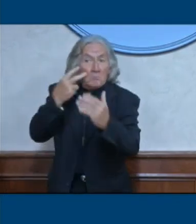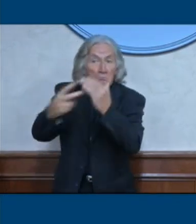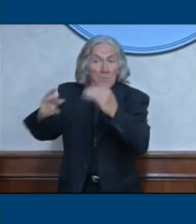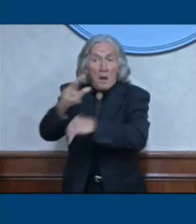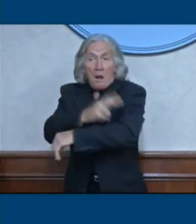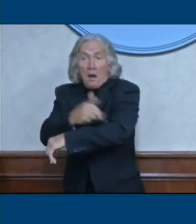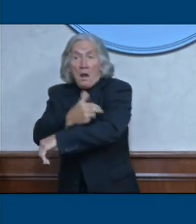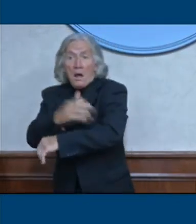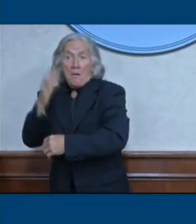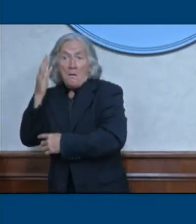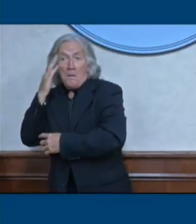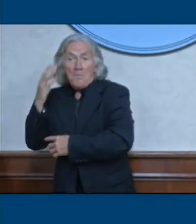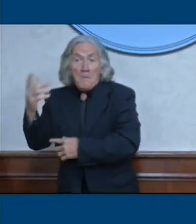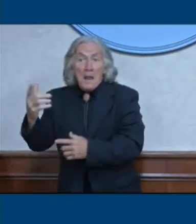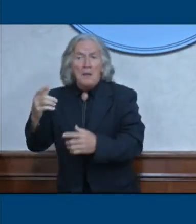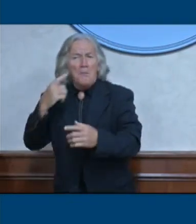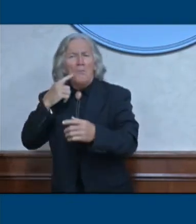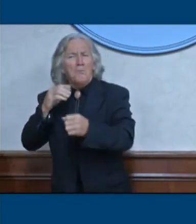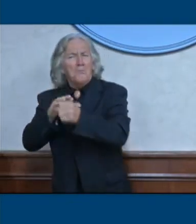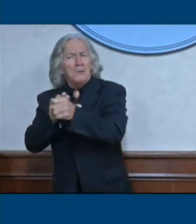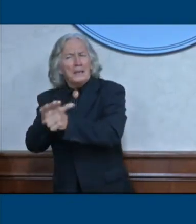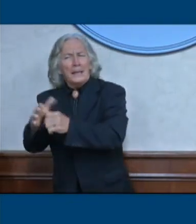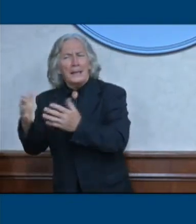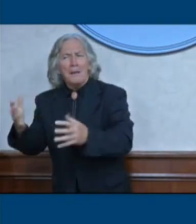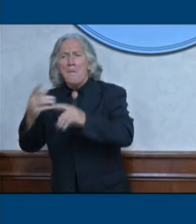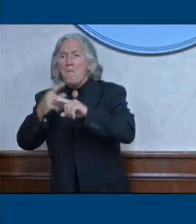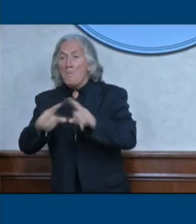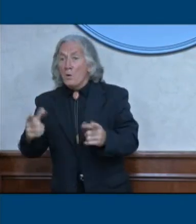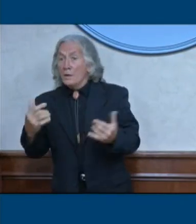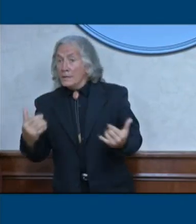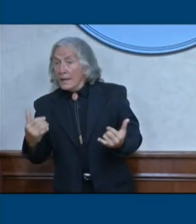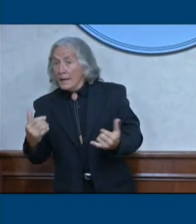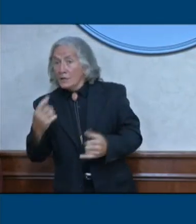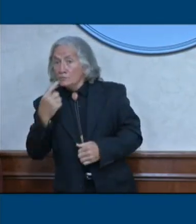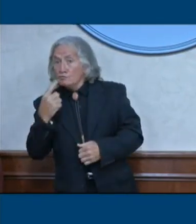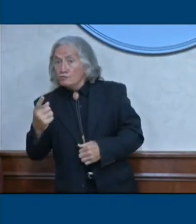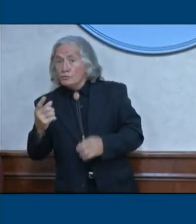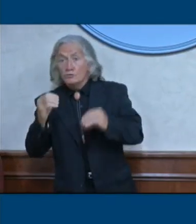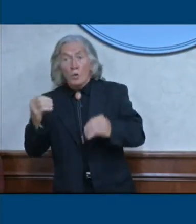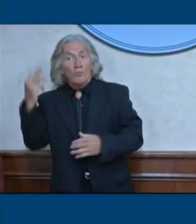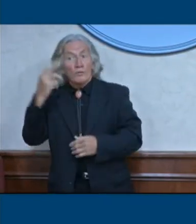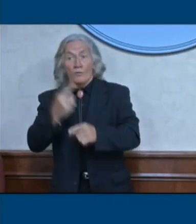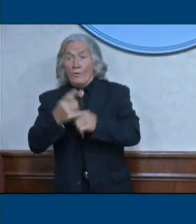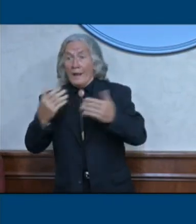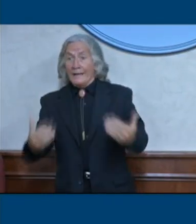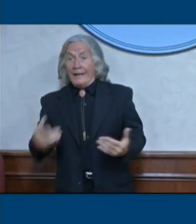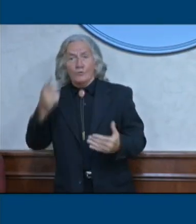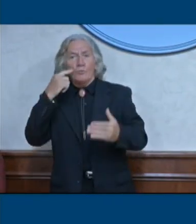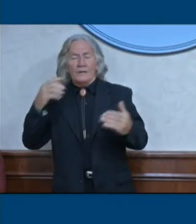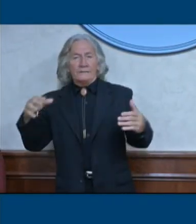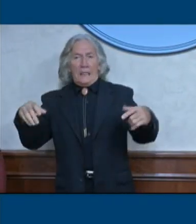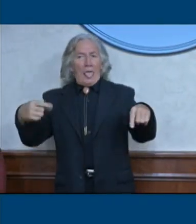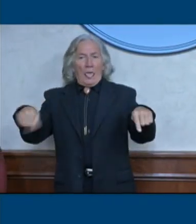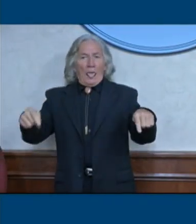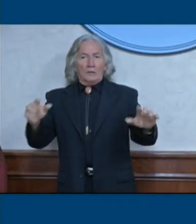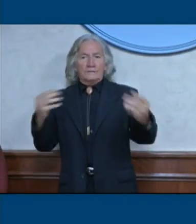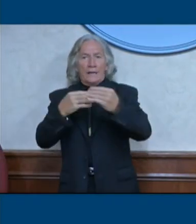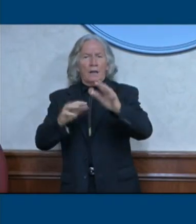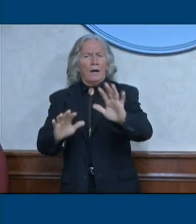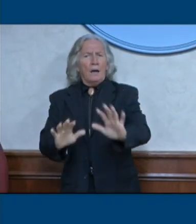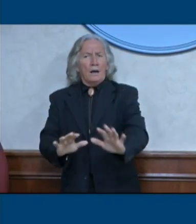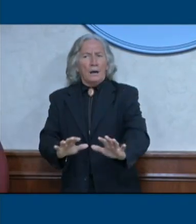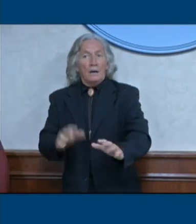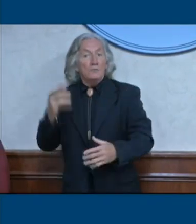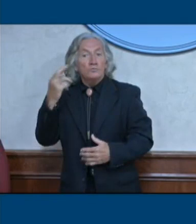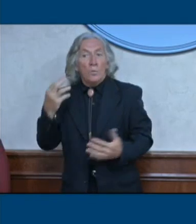beds. It does raise concerns, but as shown today, there's no reason right now to be alarmed. The reason